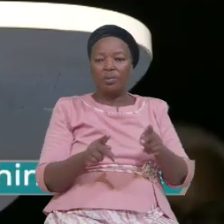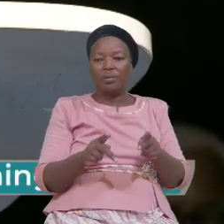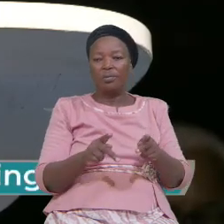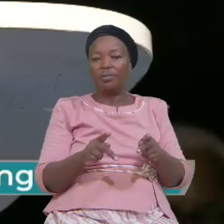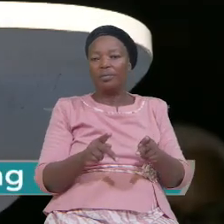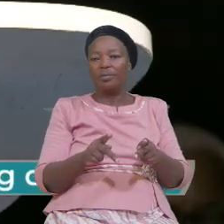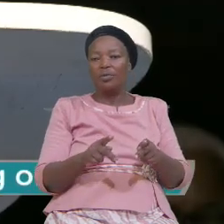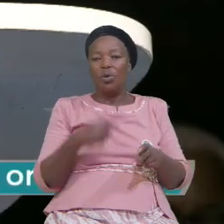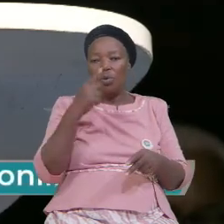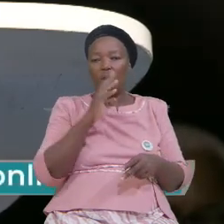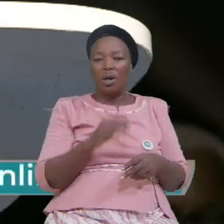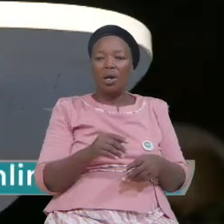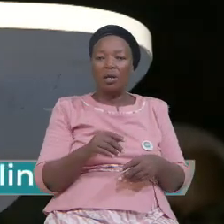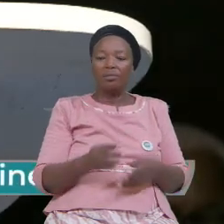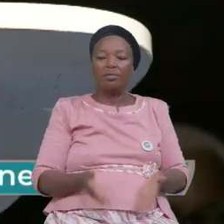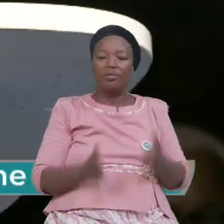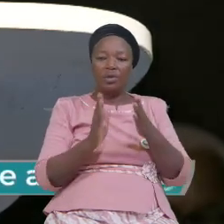people who are raising up their hand